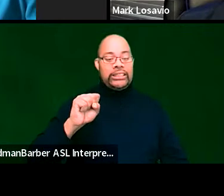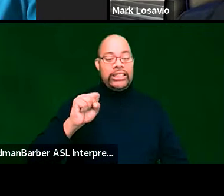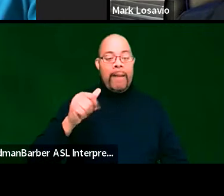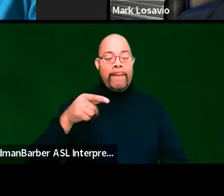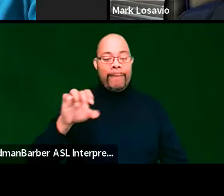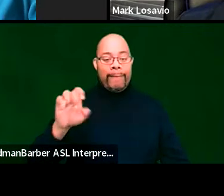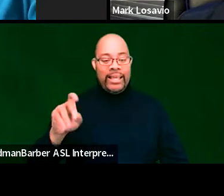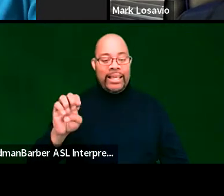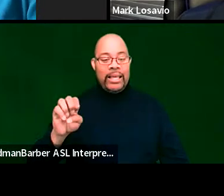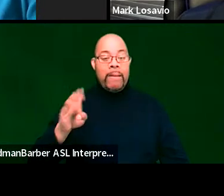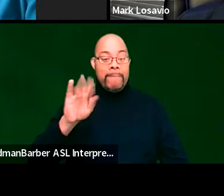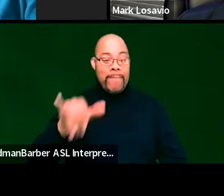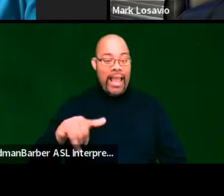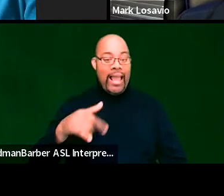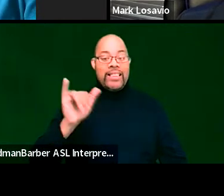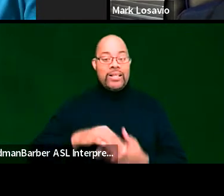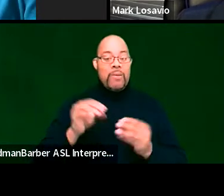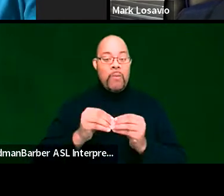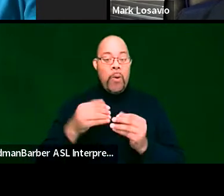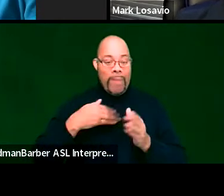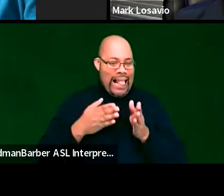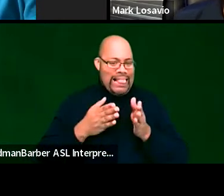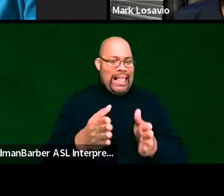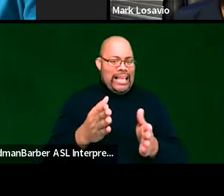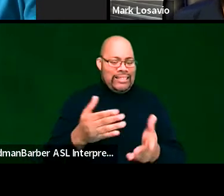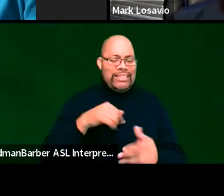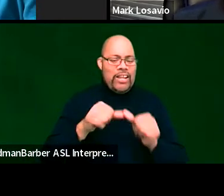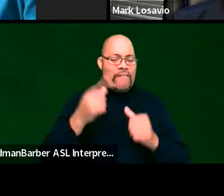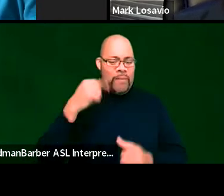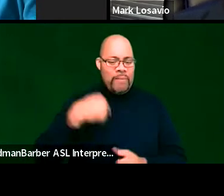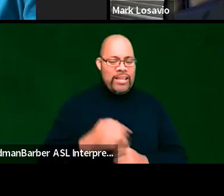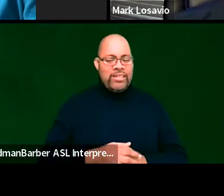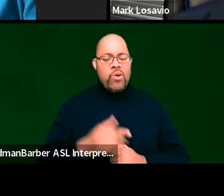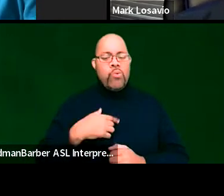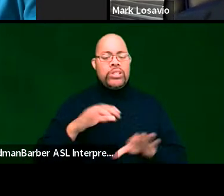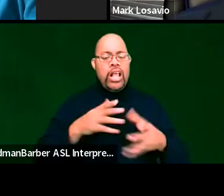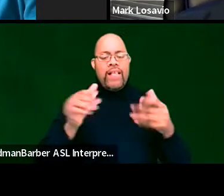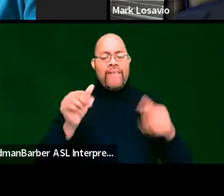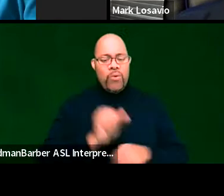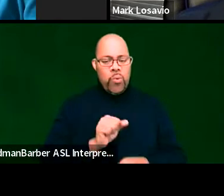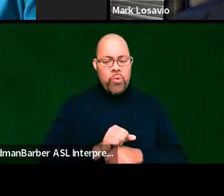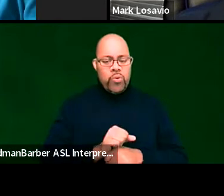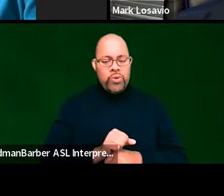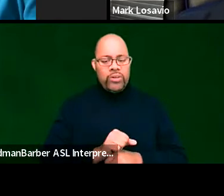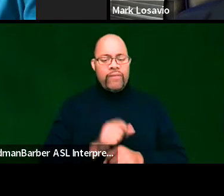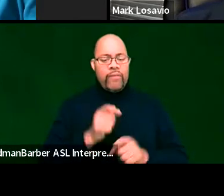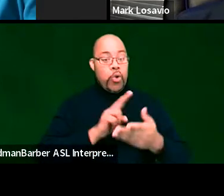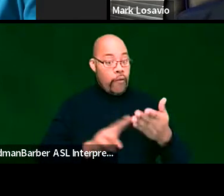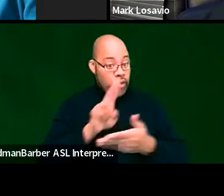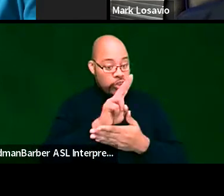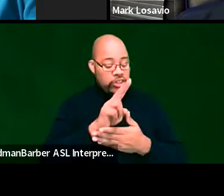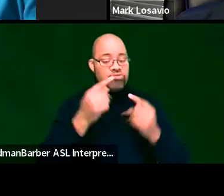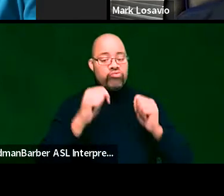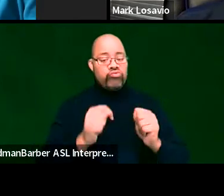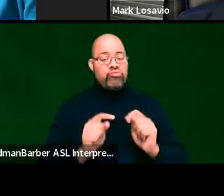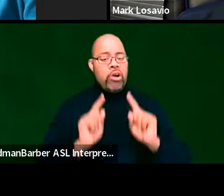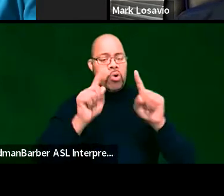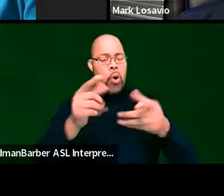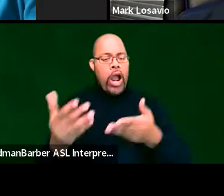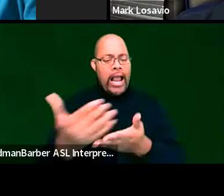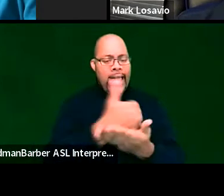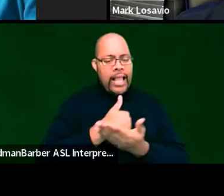know, that was more of my lane right there. You know, we did a lot of work out of the university trying to go out and